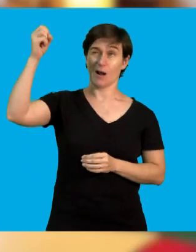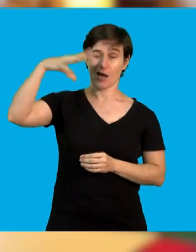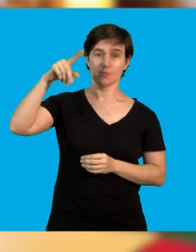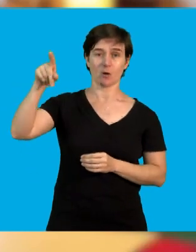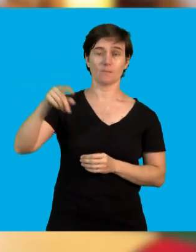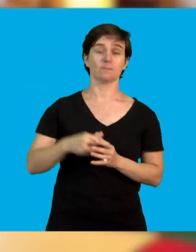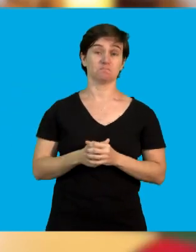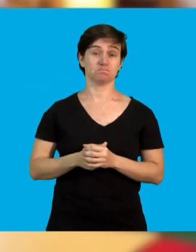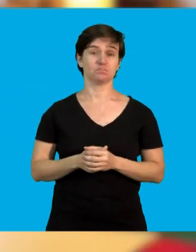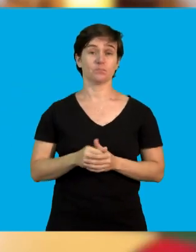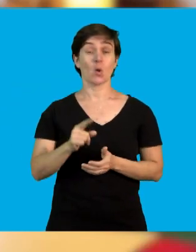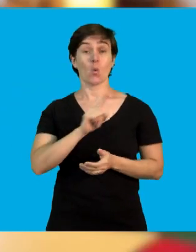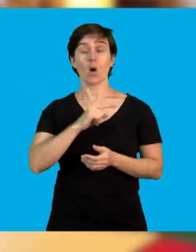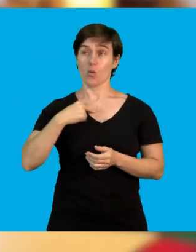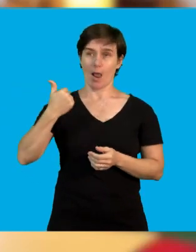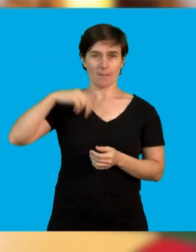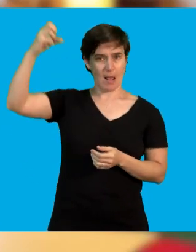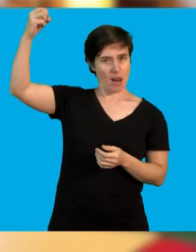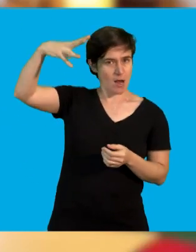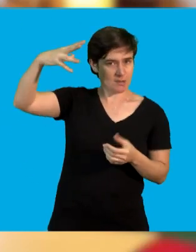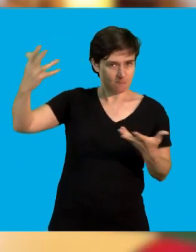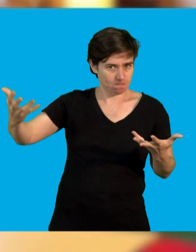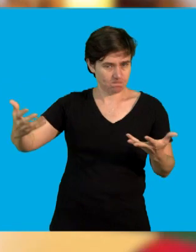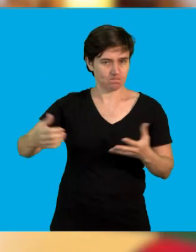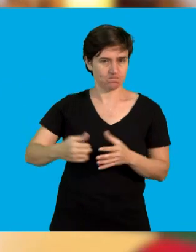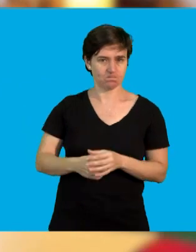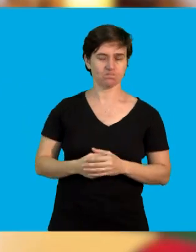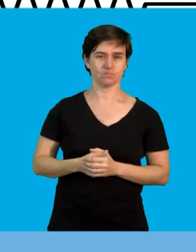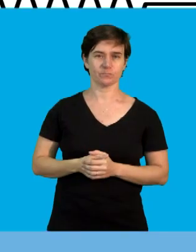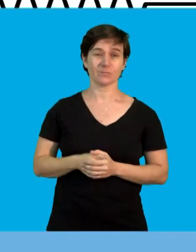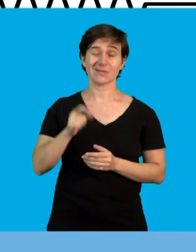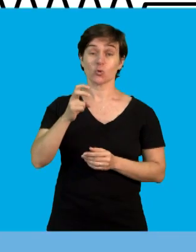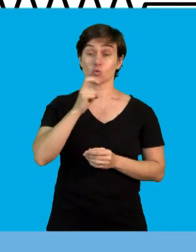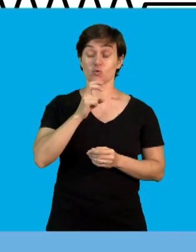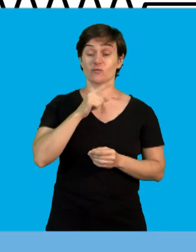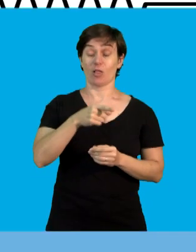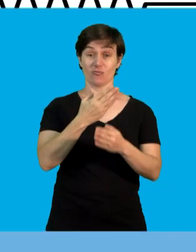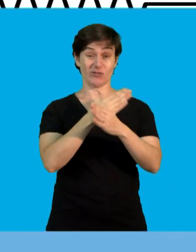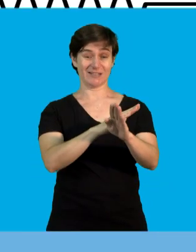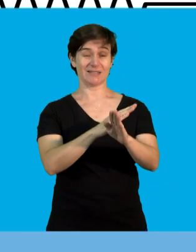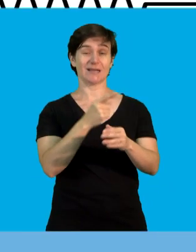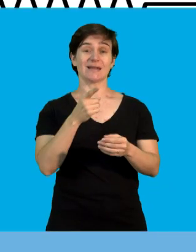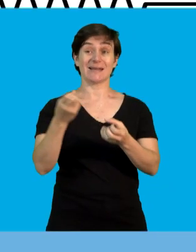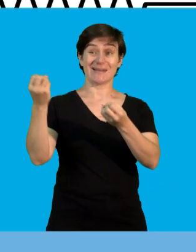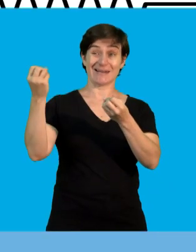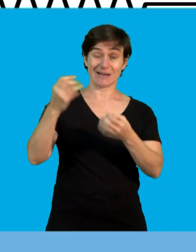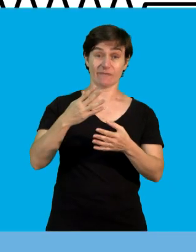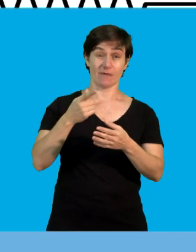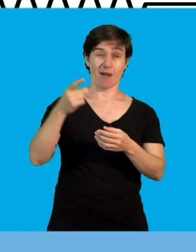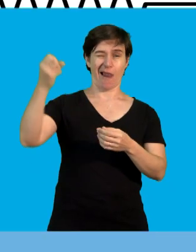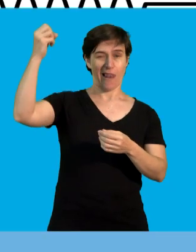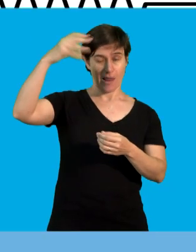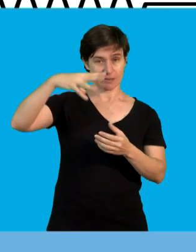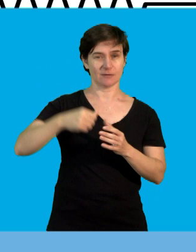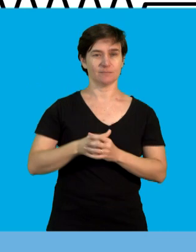at home because we're trying to gain light from them. So they are useful in a sense that they are giving us light, as we